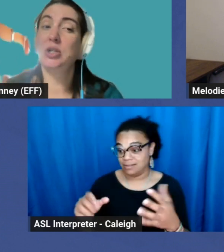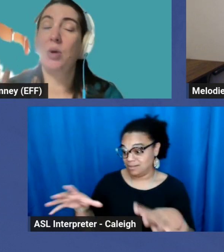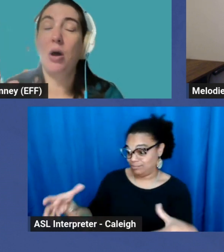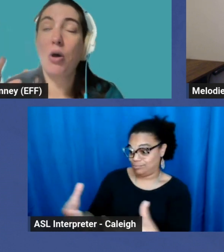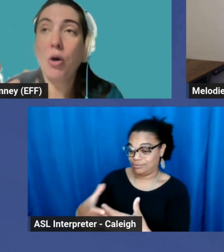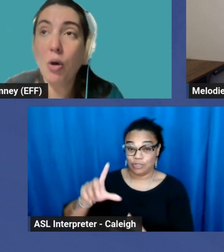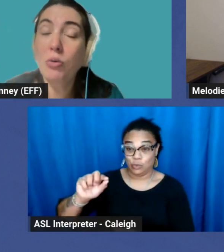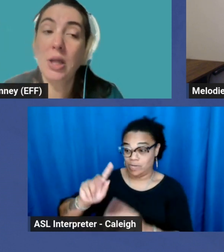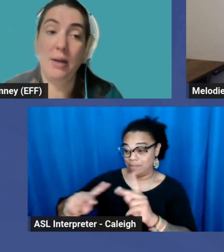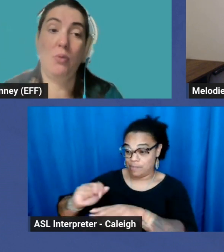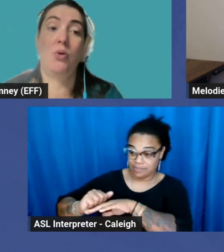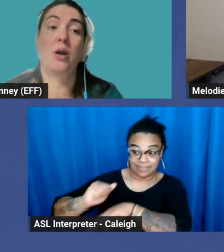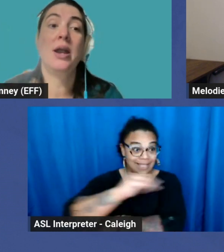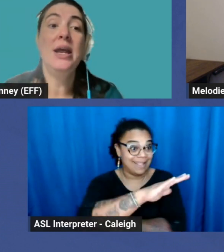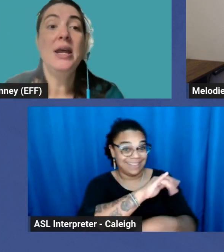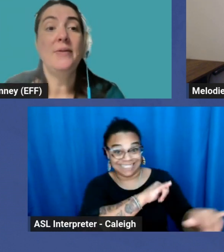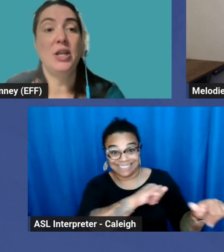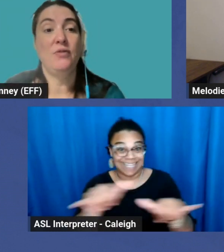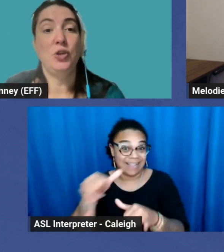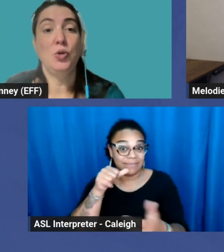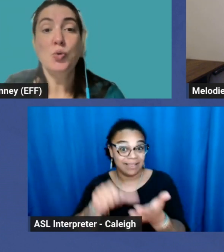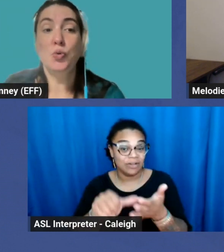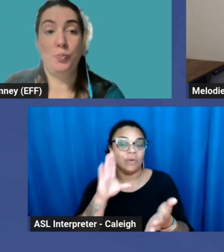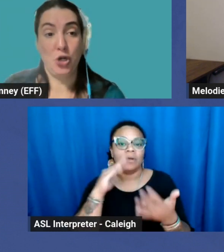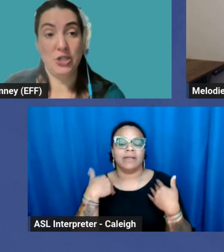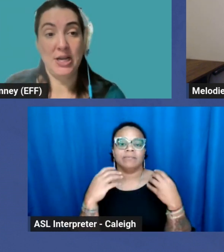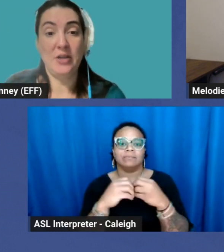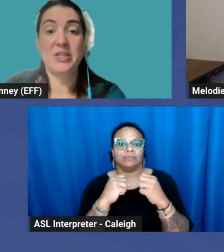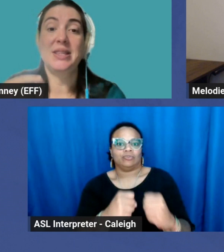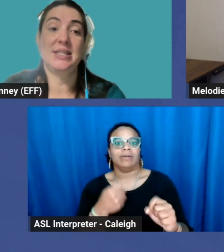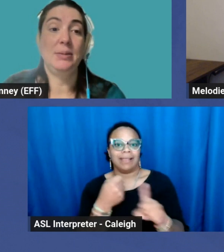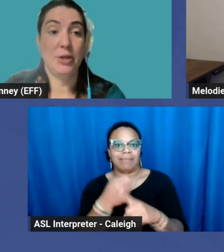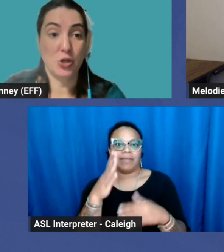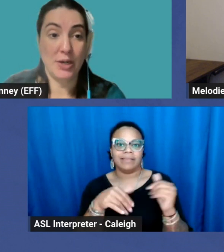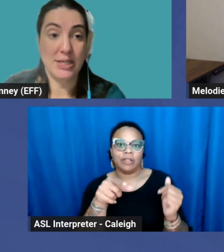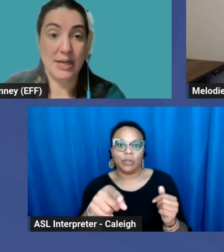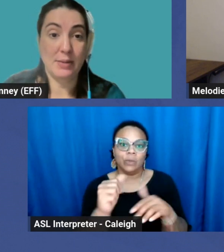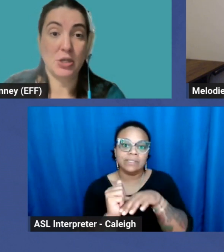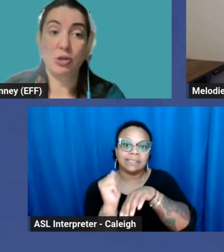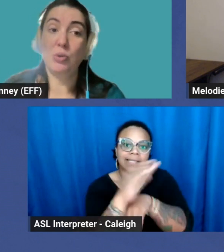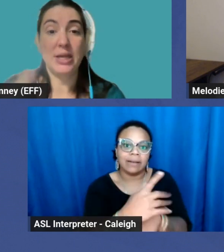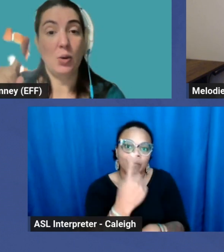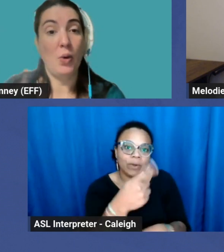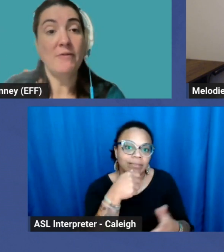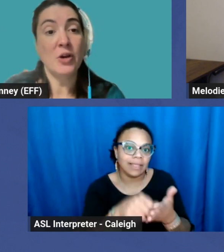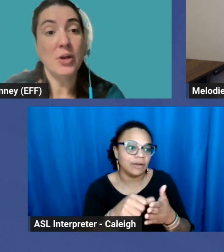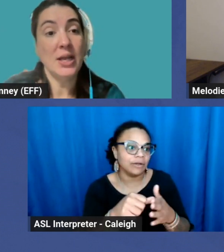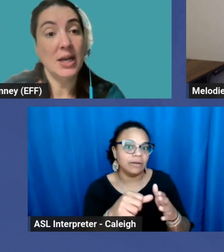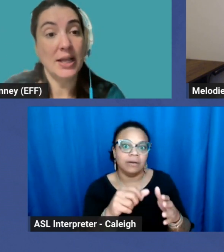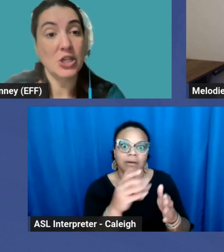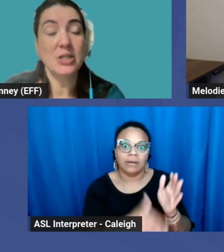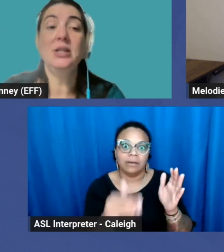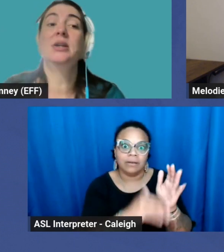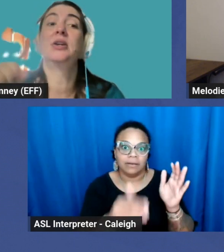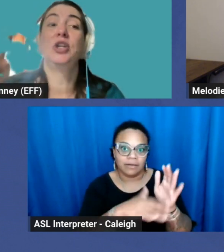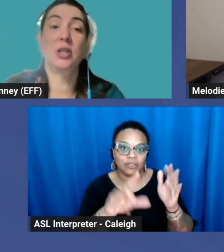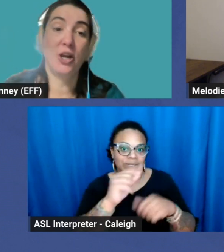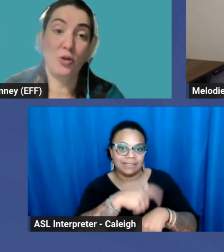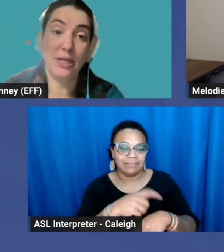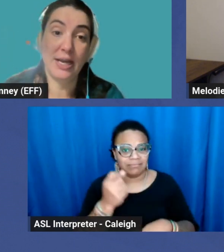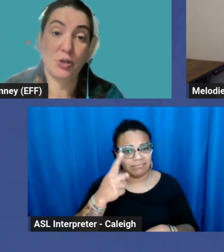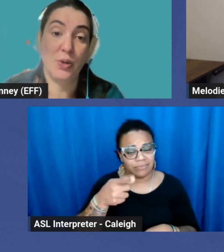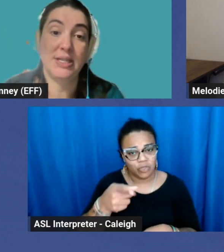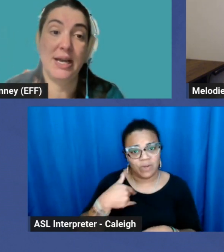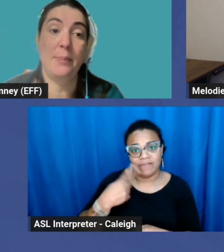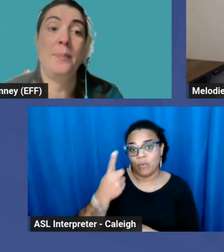going to do a whole lot more than if you yourself send the same letter 20 times. You only get one vote in an election. Your letter